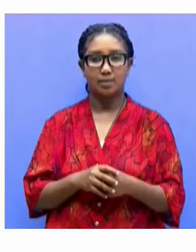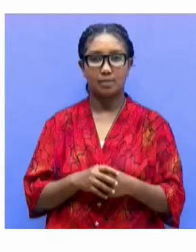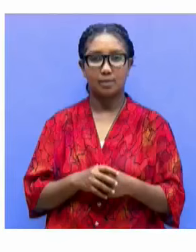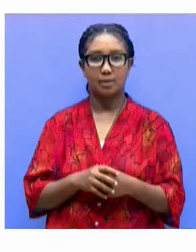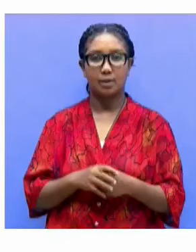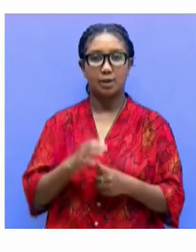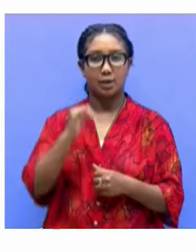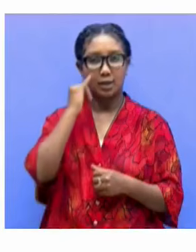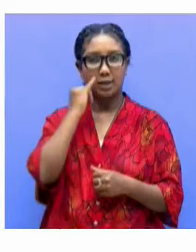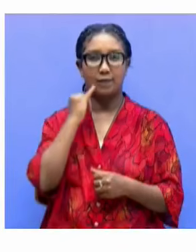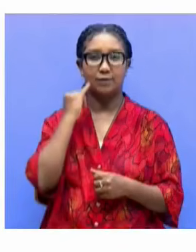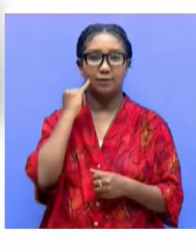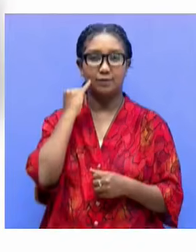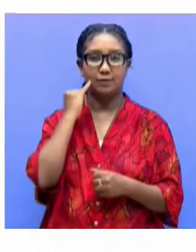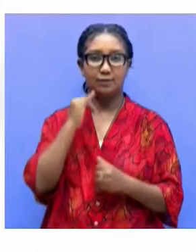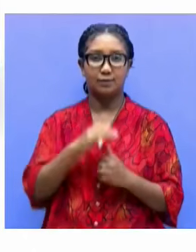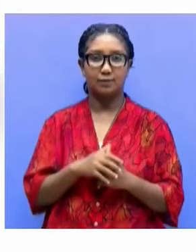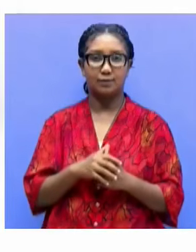if